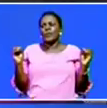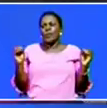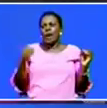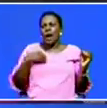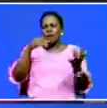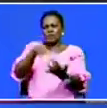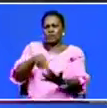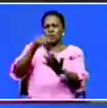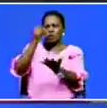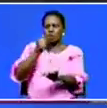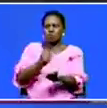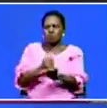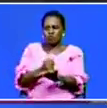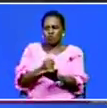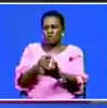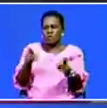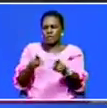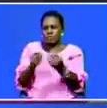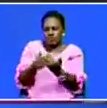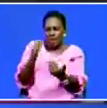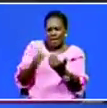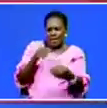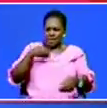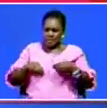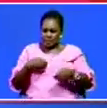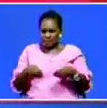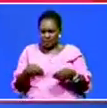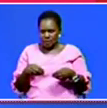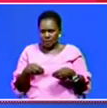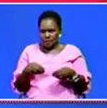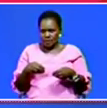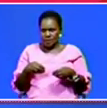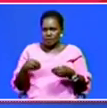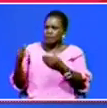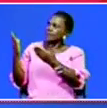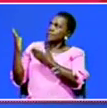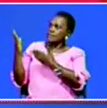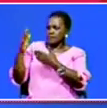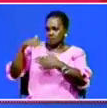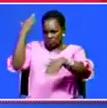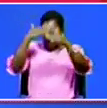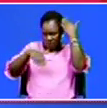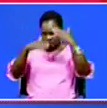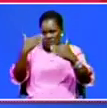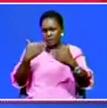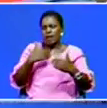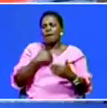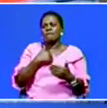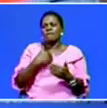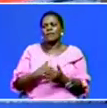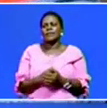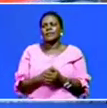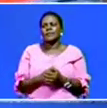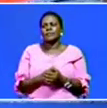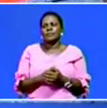ofisi maalum yenye jukumu la kuwashughulikia aina hiyo ya wanafunzi, chuo cha Tangaza kimebaini hitaji lililopo.